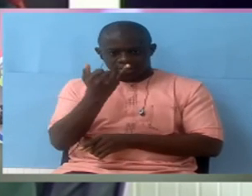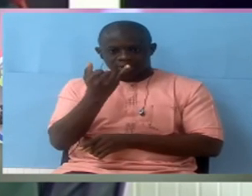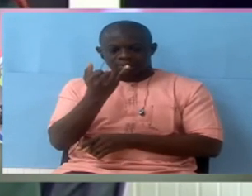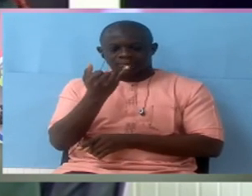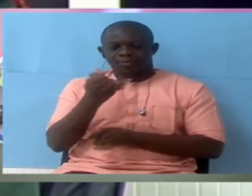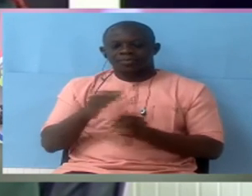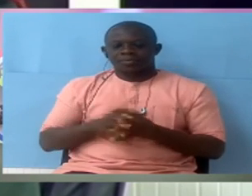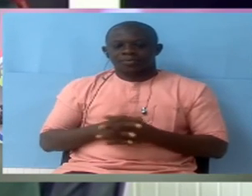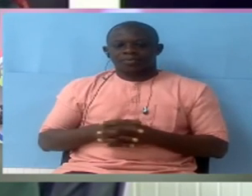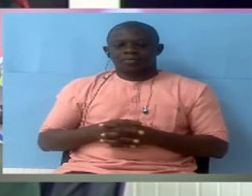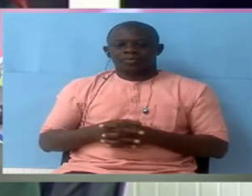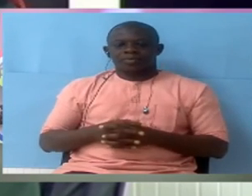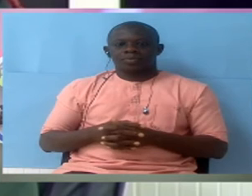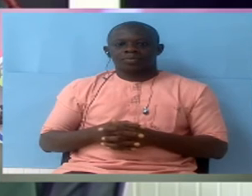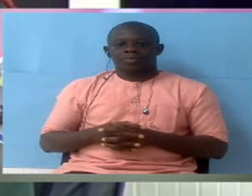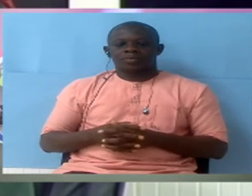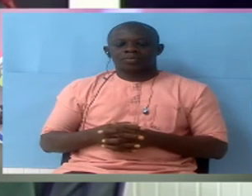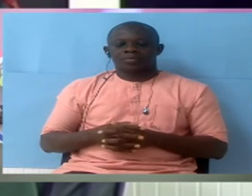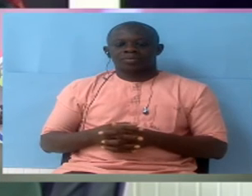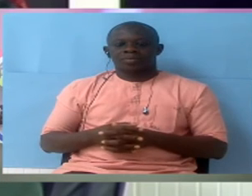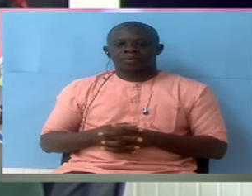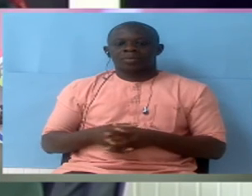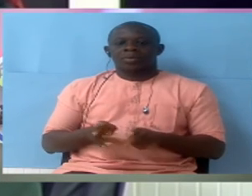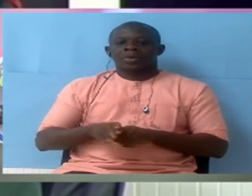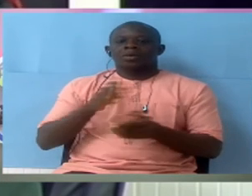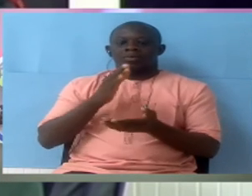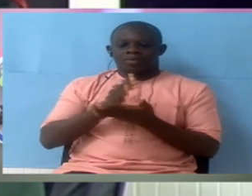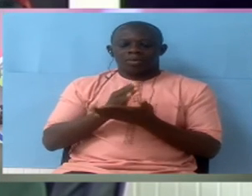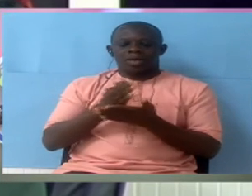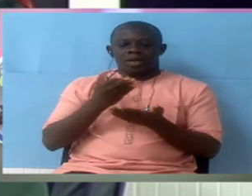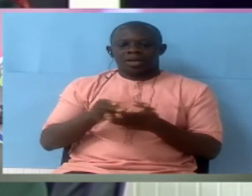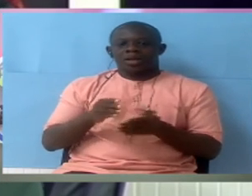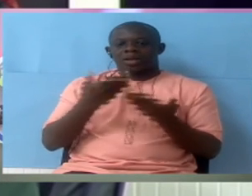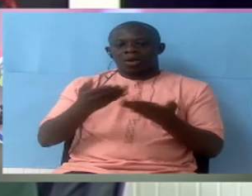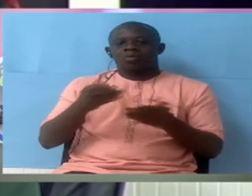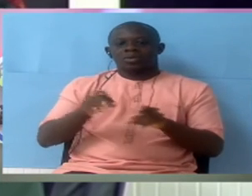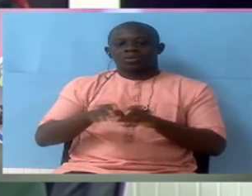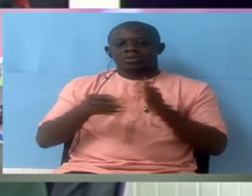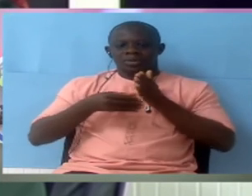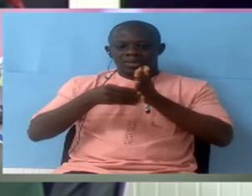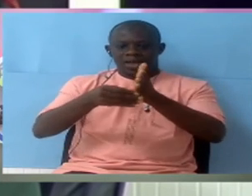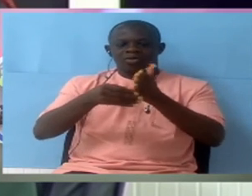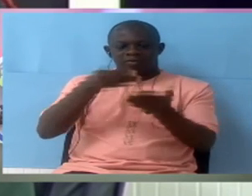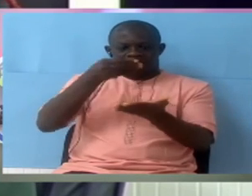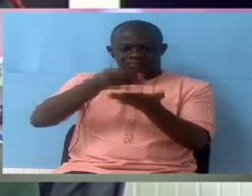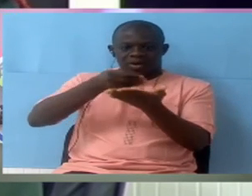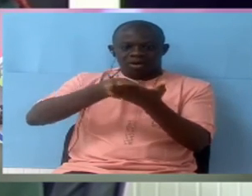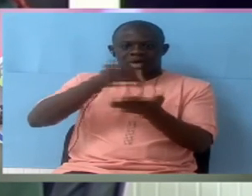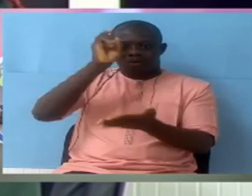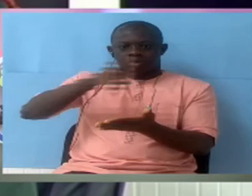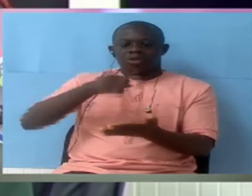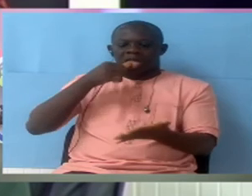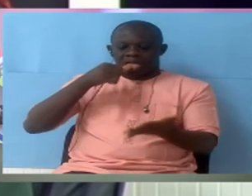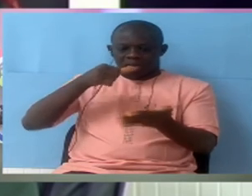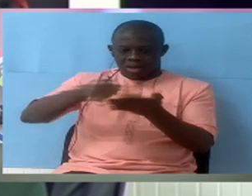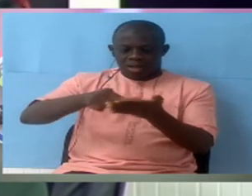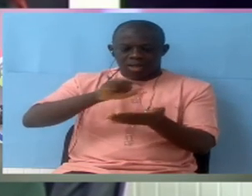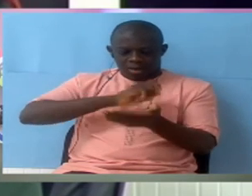waw. In fact, the finance office, the director of finance should write a letter to the